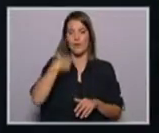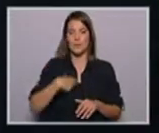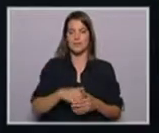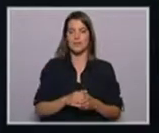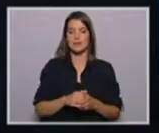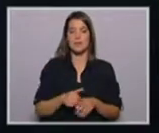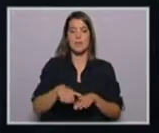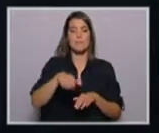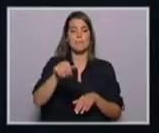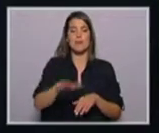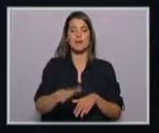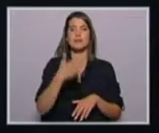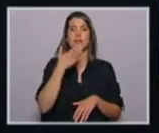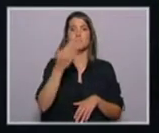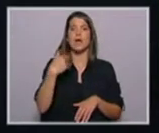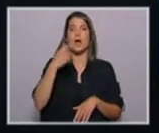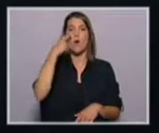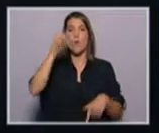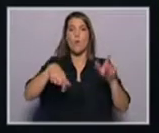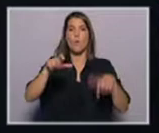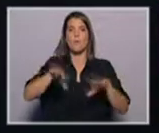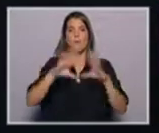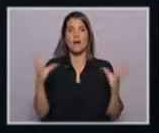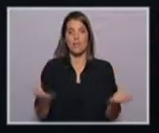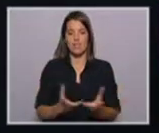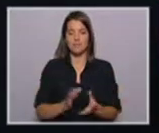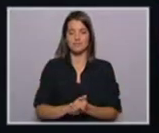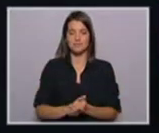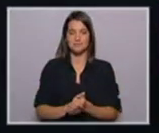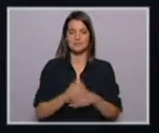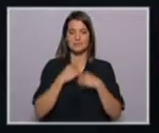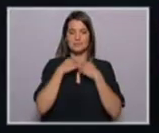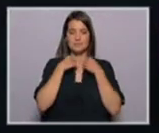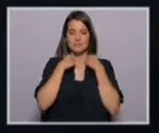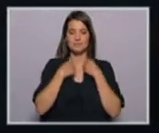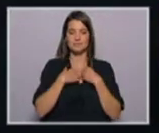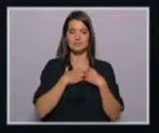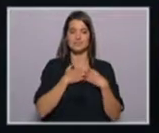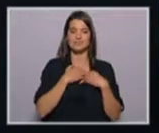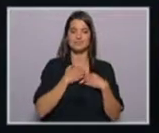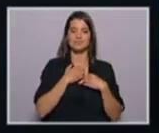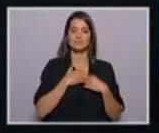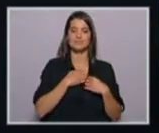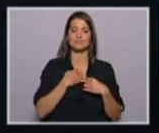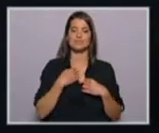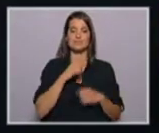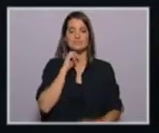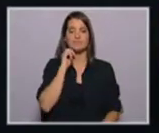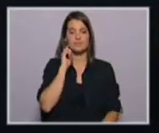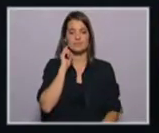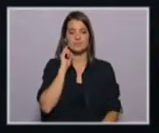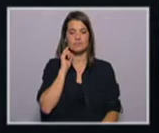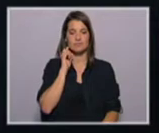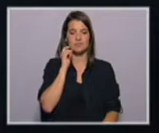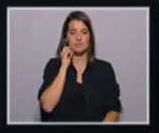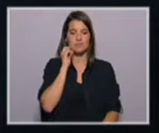1 giant leap for mankind. Long step for man. Okay, I'm going to leave that 1 foot up there and both hands down